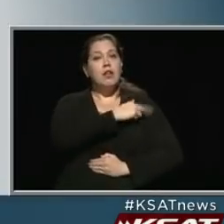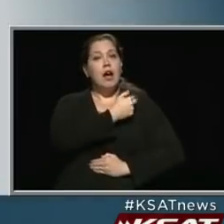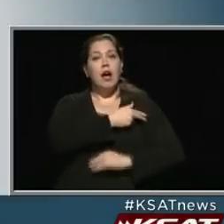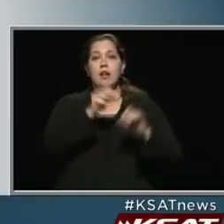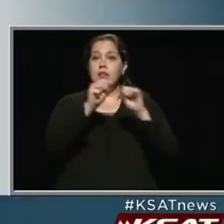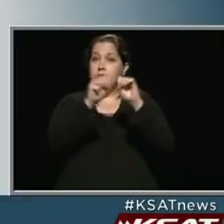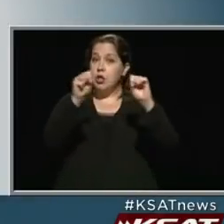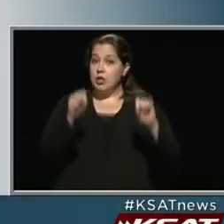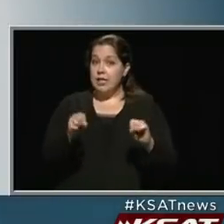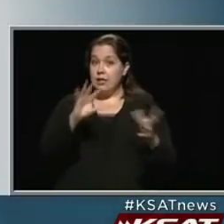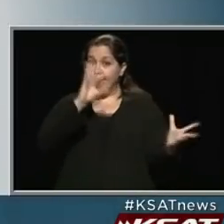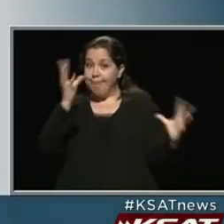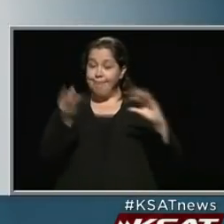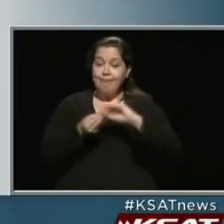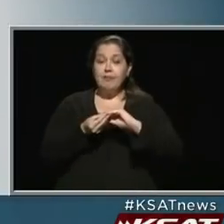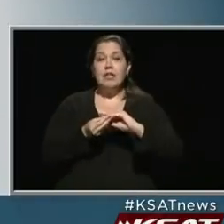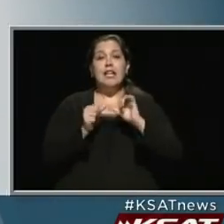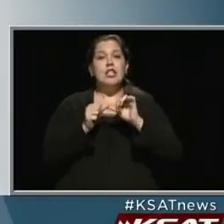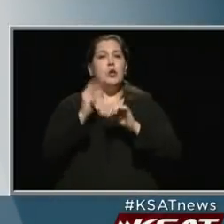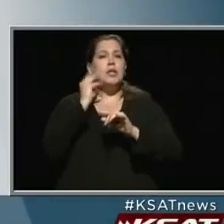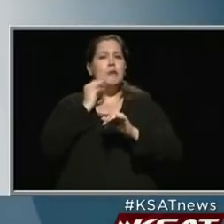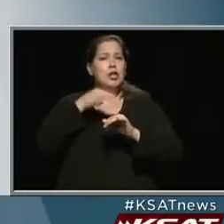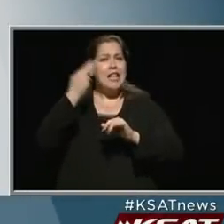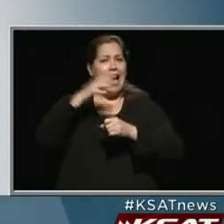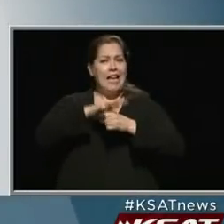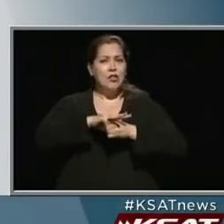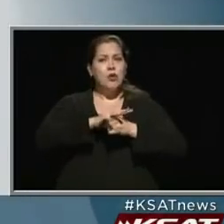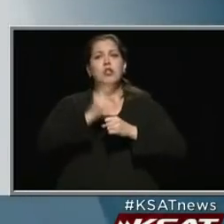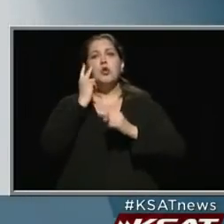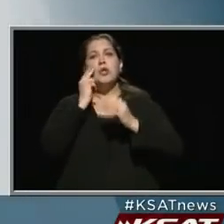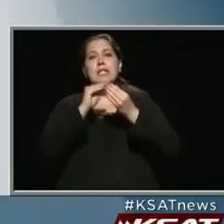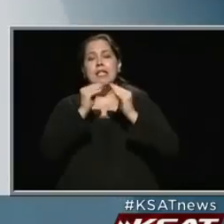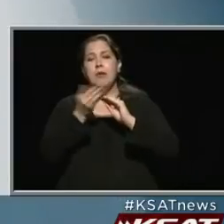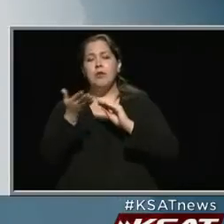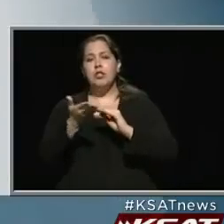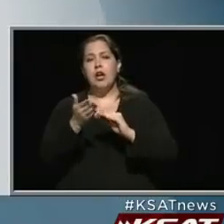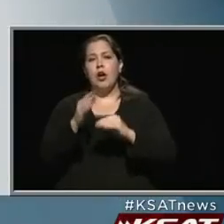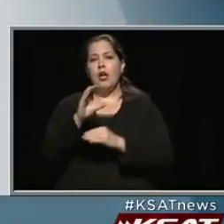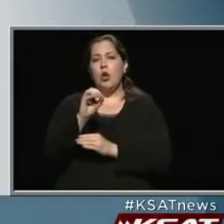system as a whole continues to be under high stress, and you can see those figures again at